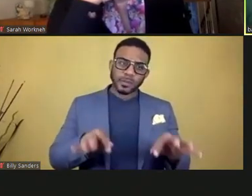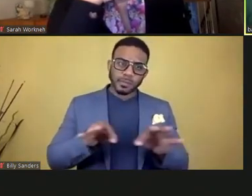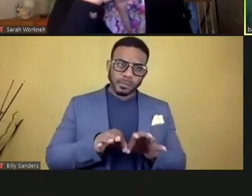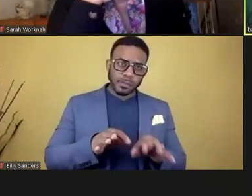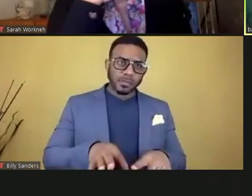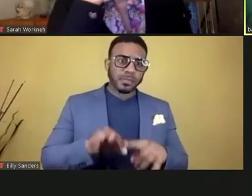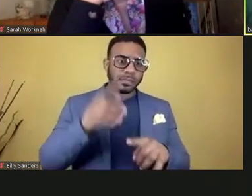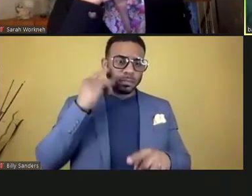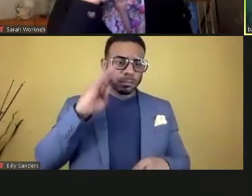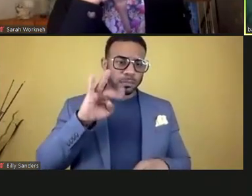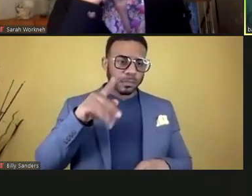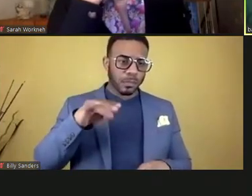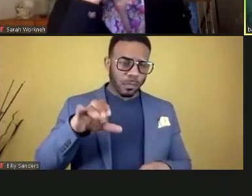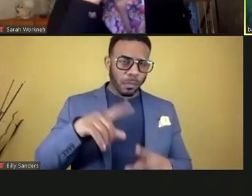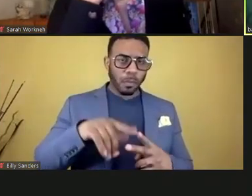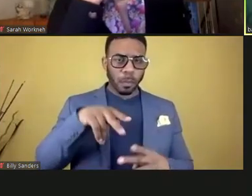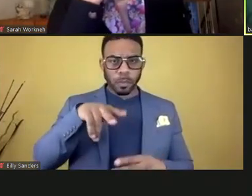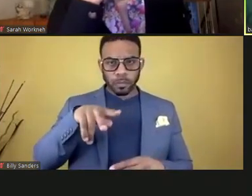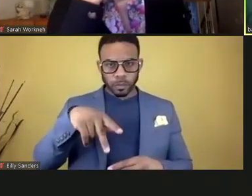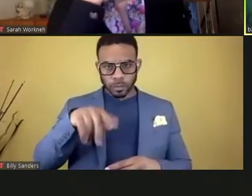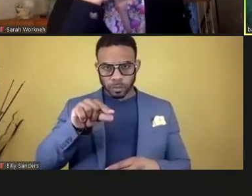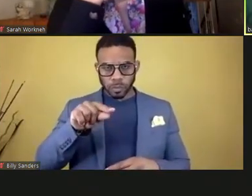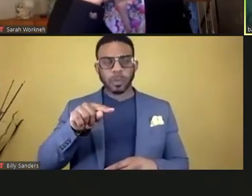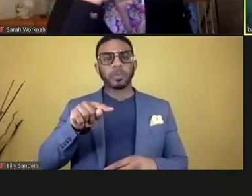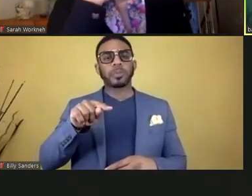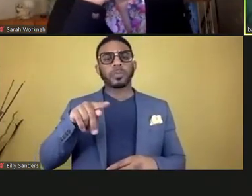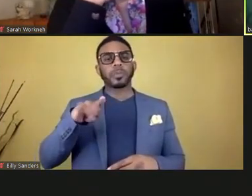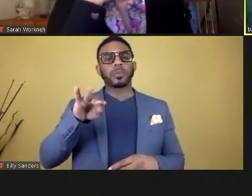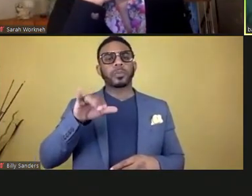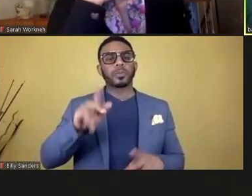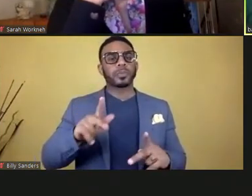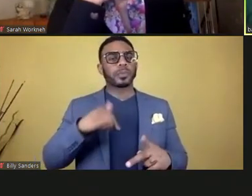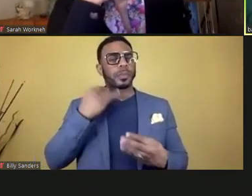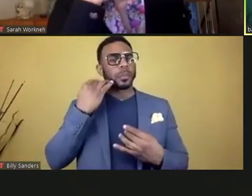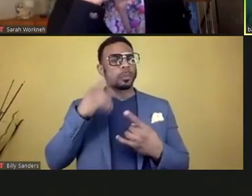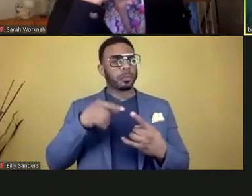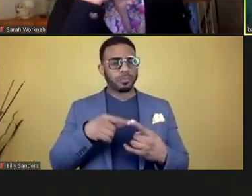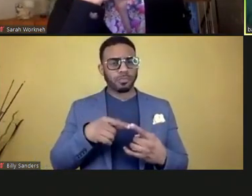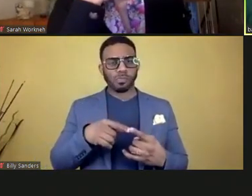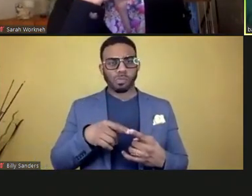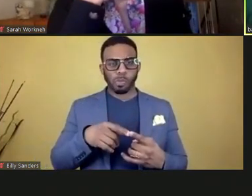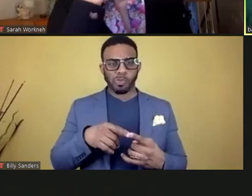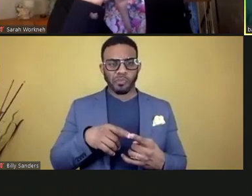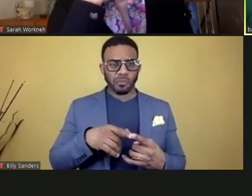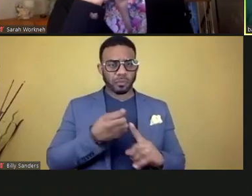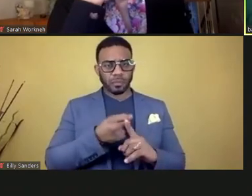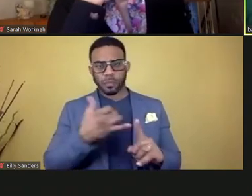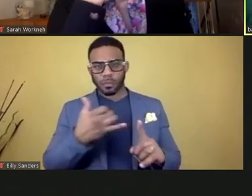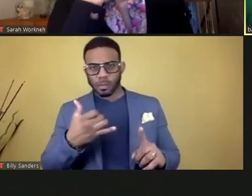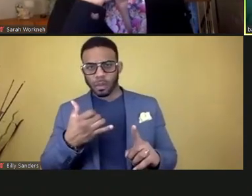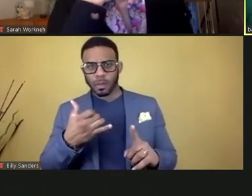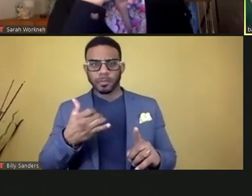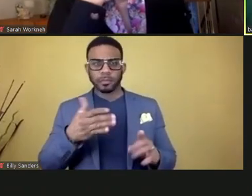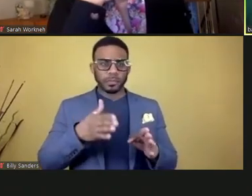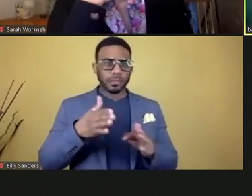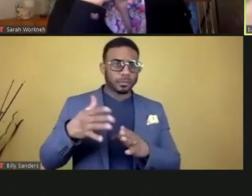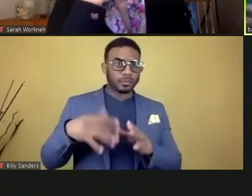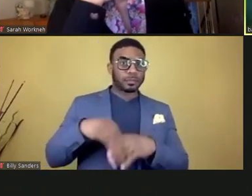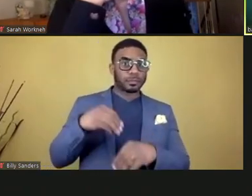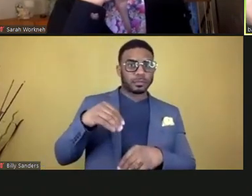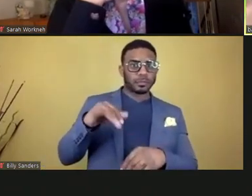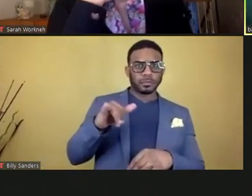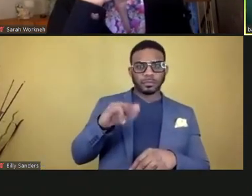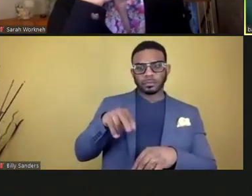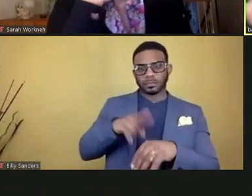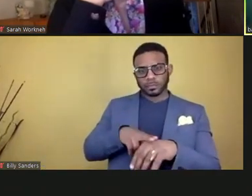especially for BIPOC and QT BIPOC folks, that we're like thinking and expanding the ways outside of like the